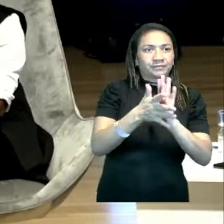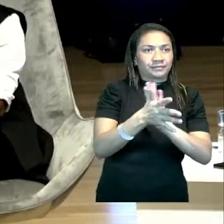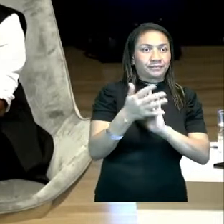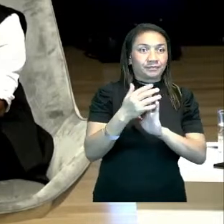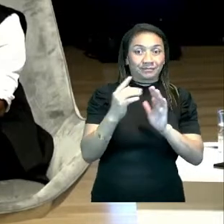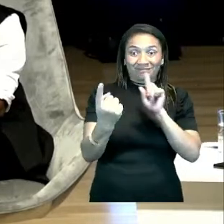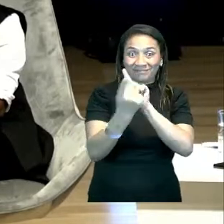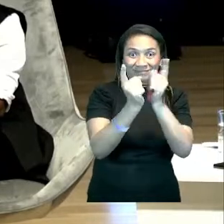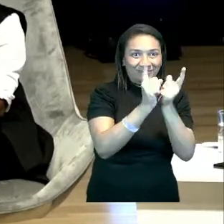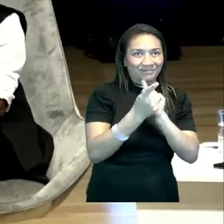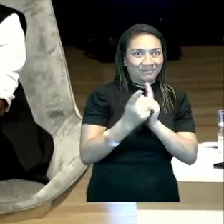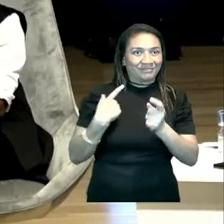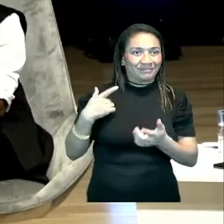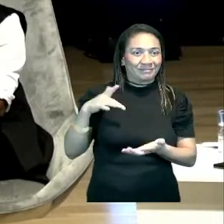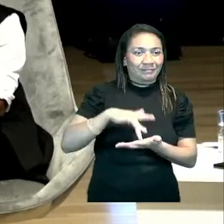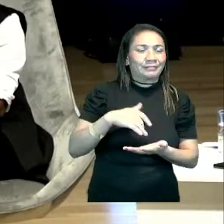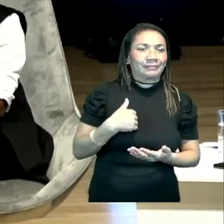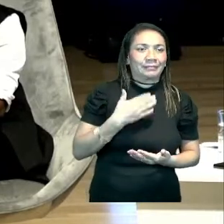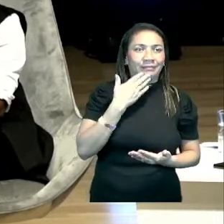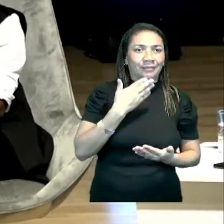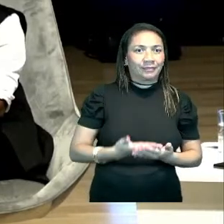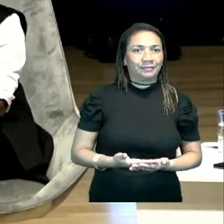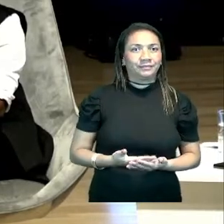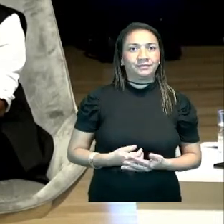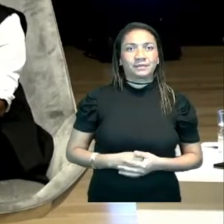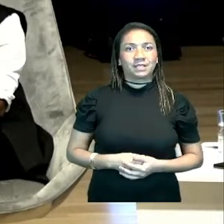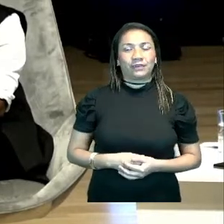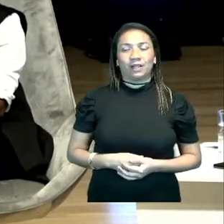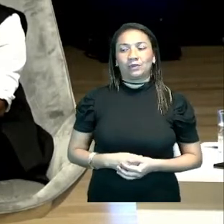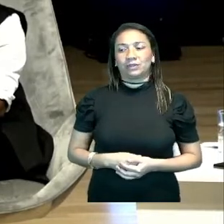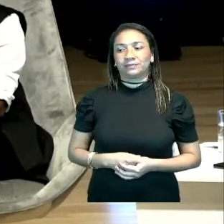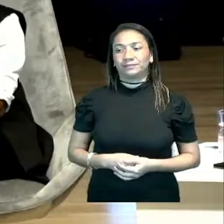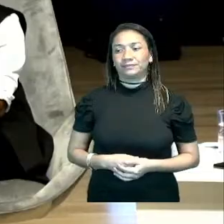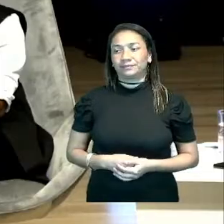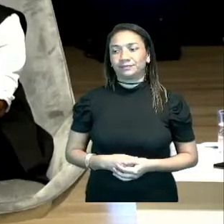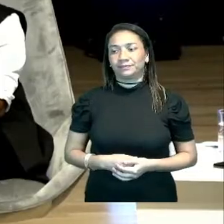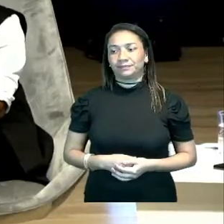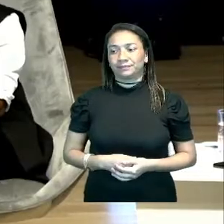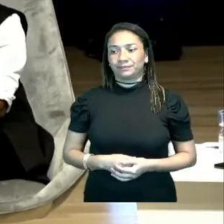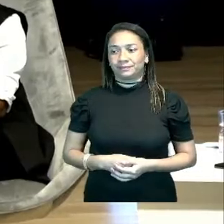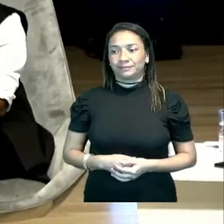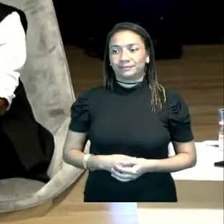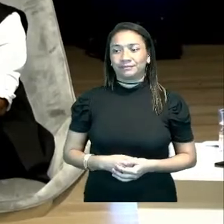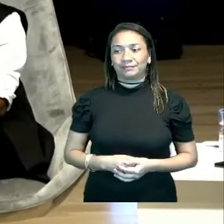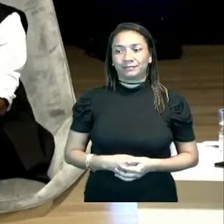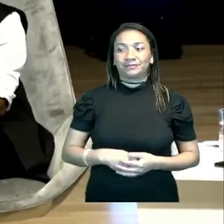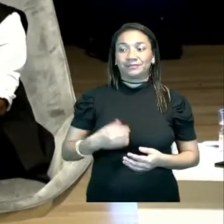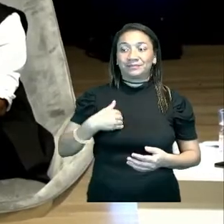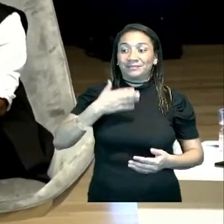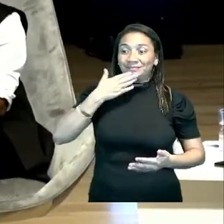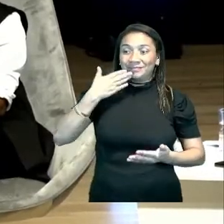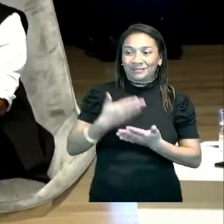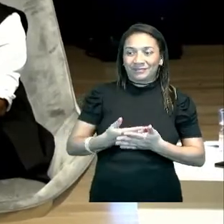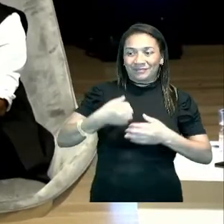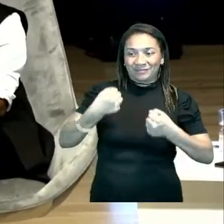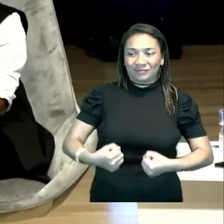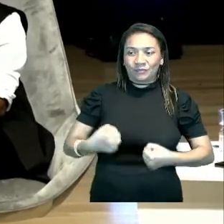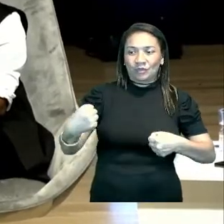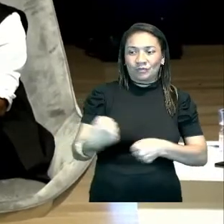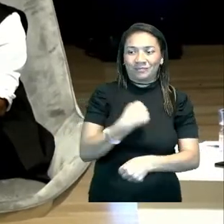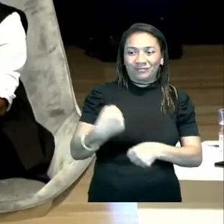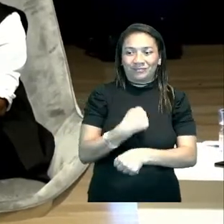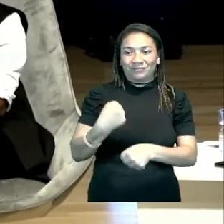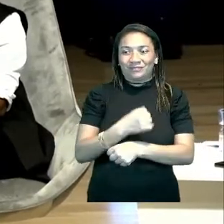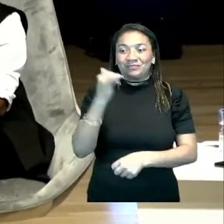just going to say again, I'm so happy to see all these women that have inspired me in the past and continue to do so. I'm here because